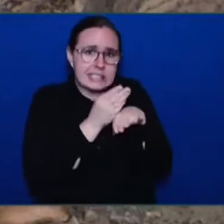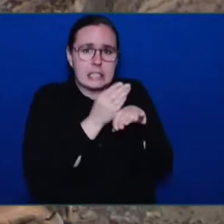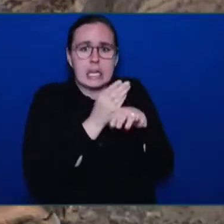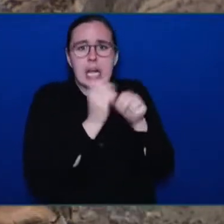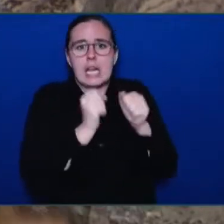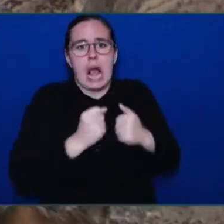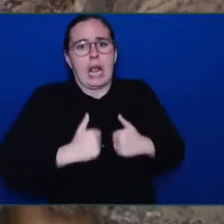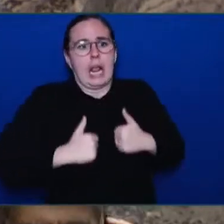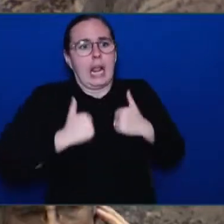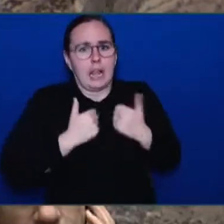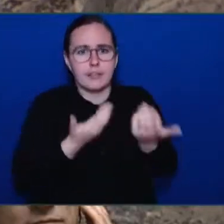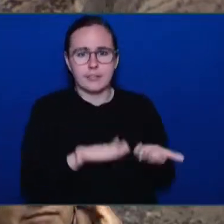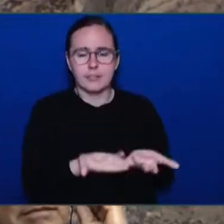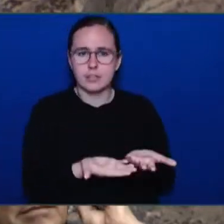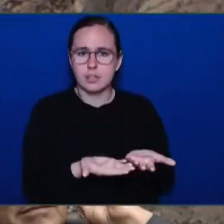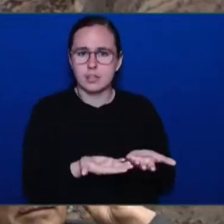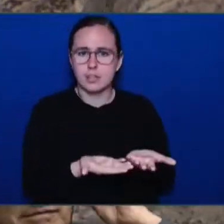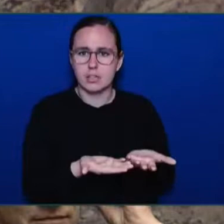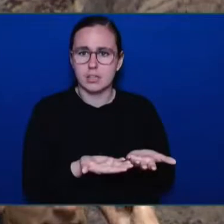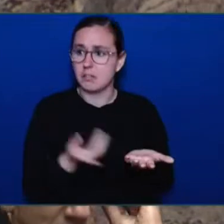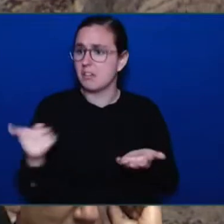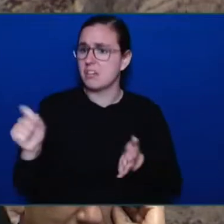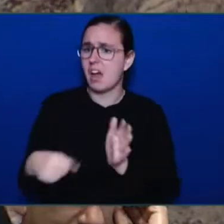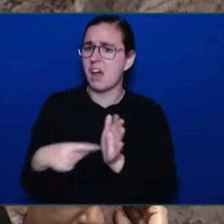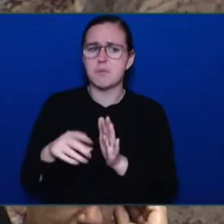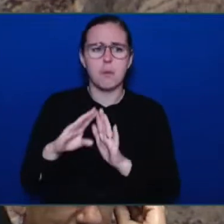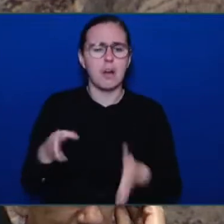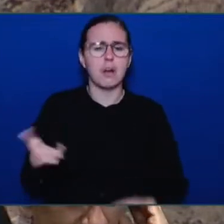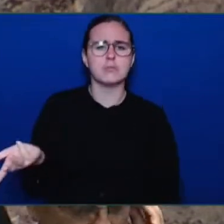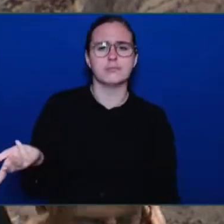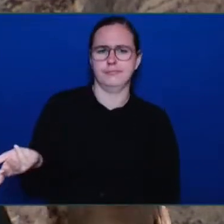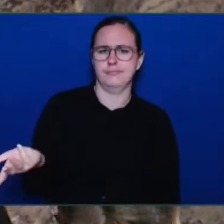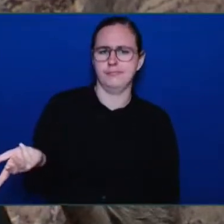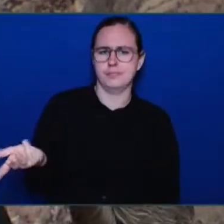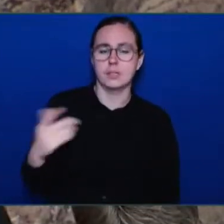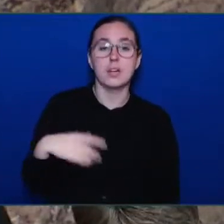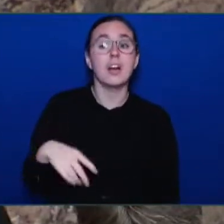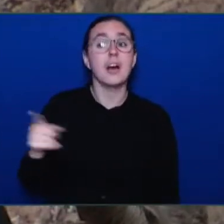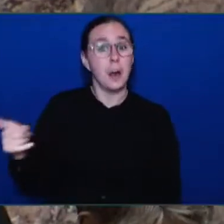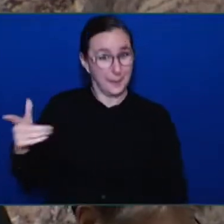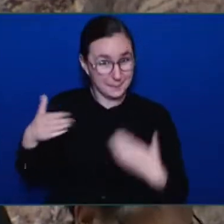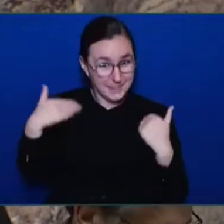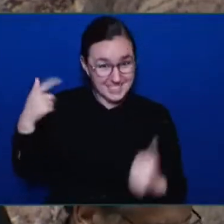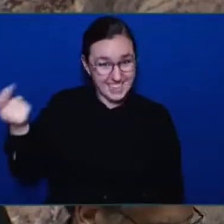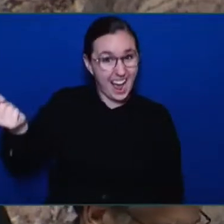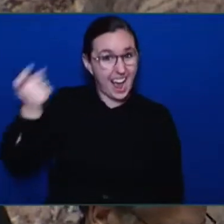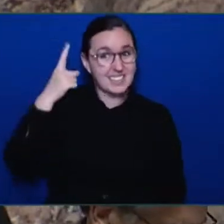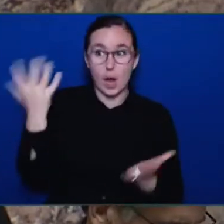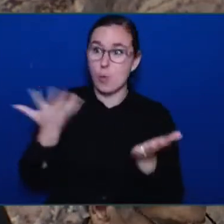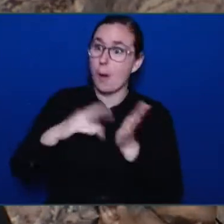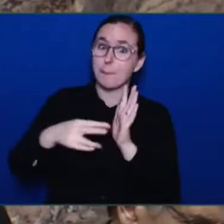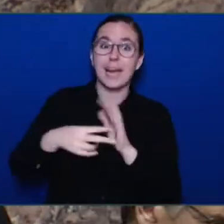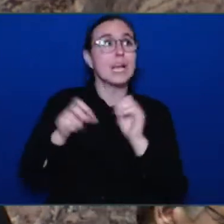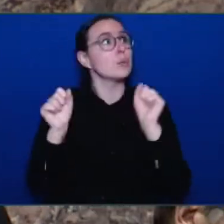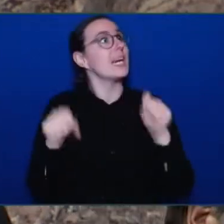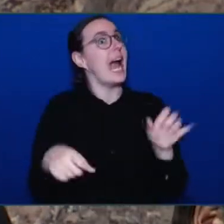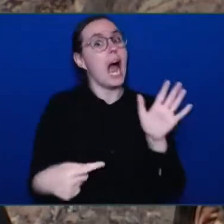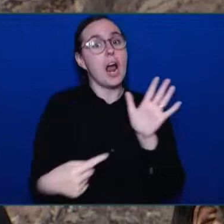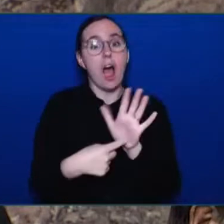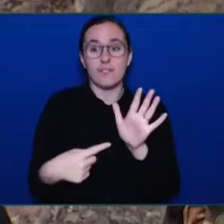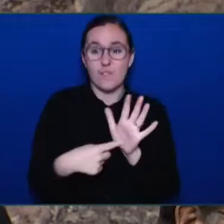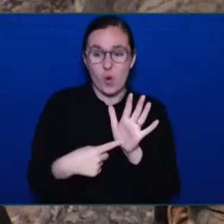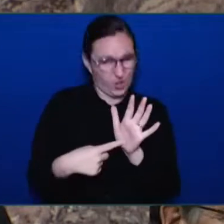I'm not sure what the minister knows about affordability. I mean, the cost of maybe just a bedroom in his